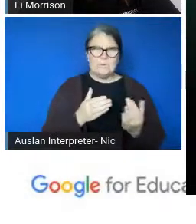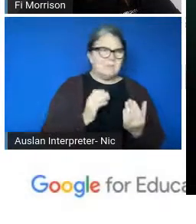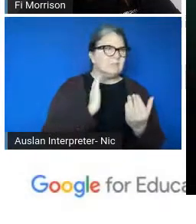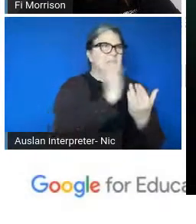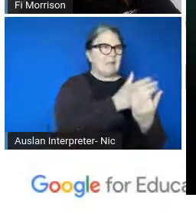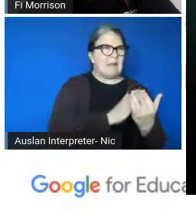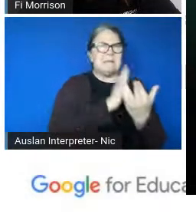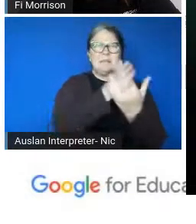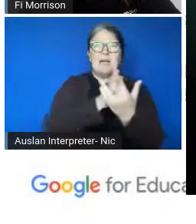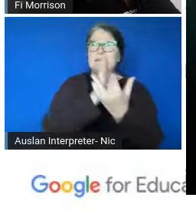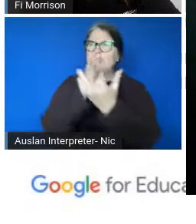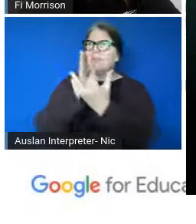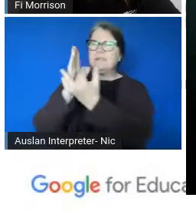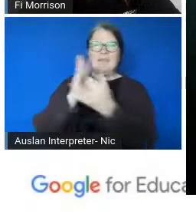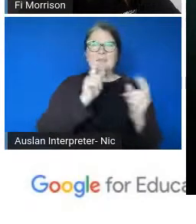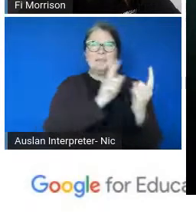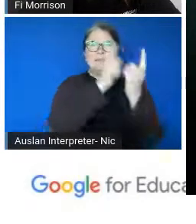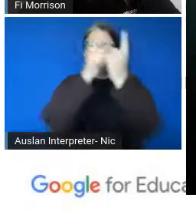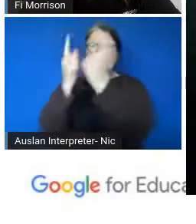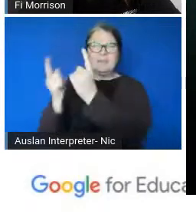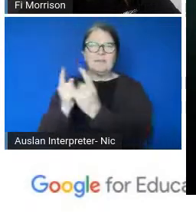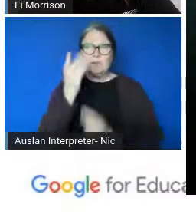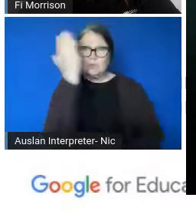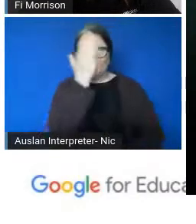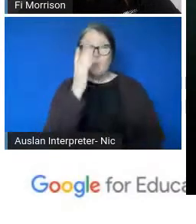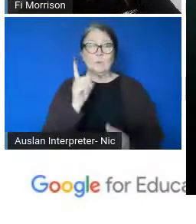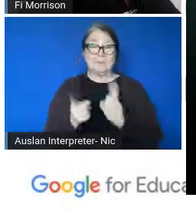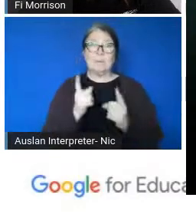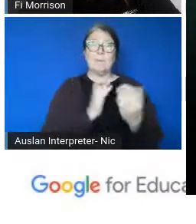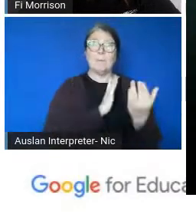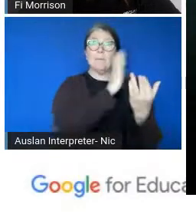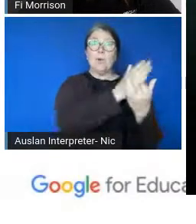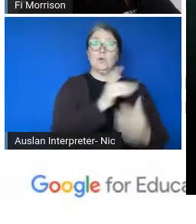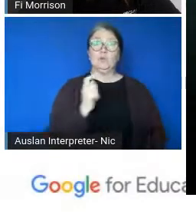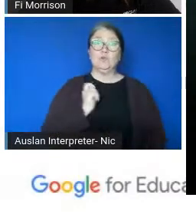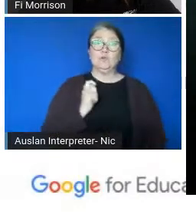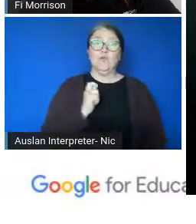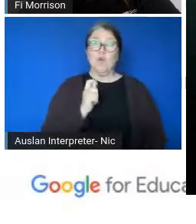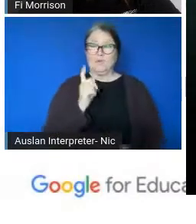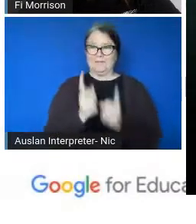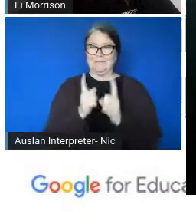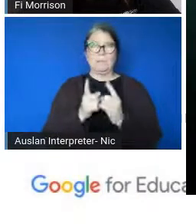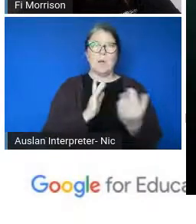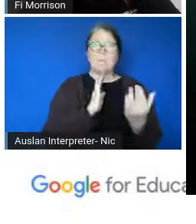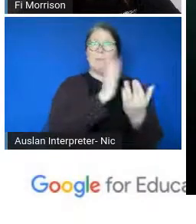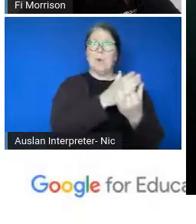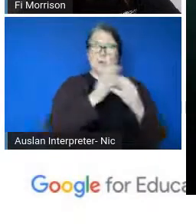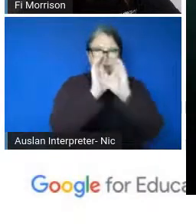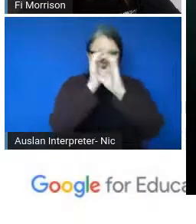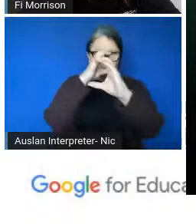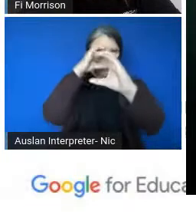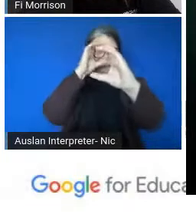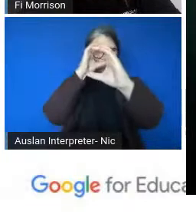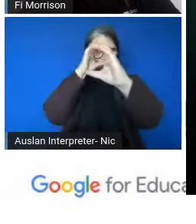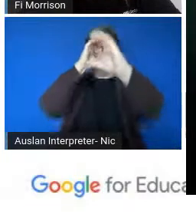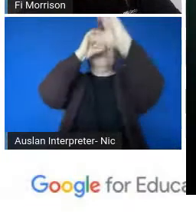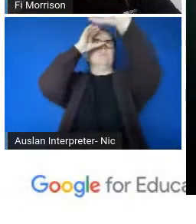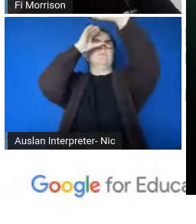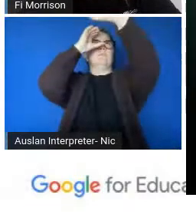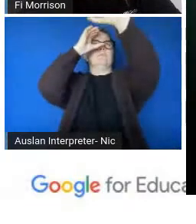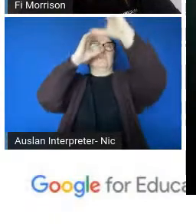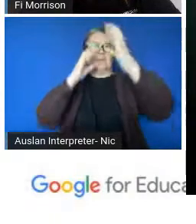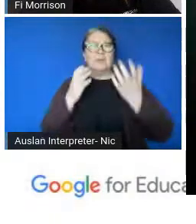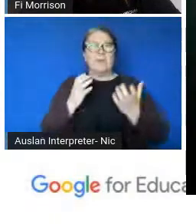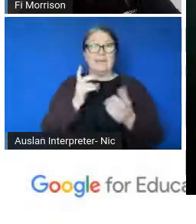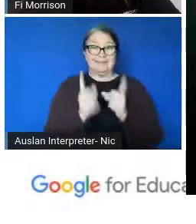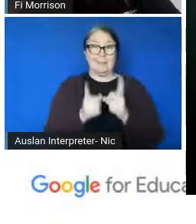grew to, shirts, telescopes, Zoom sessions, like I mentioned. And from that,